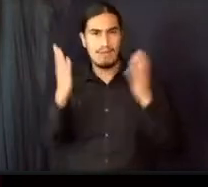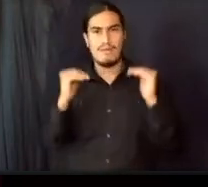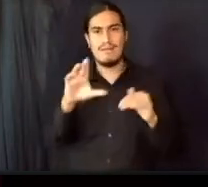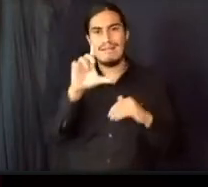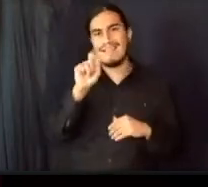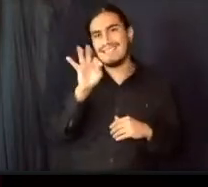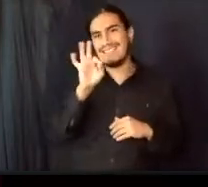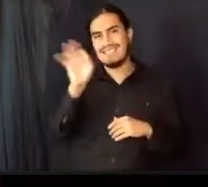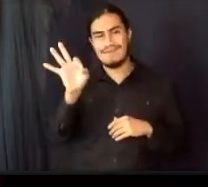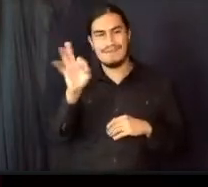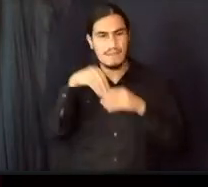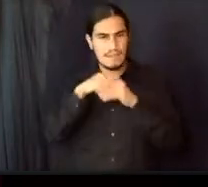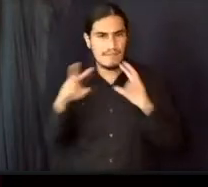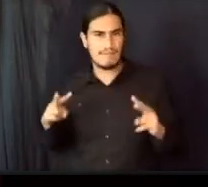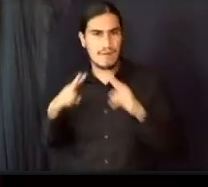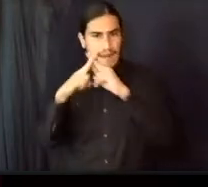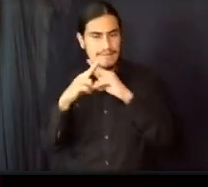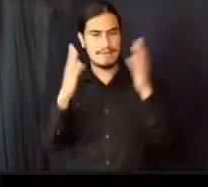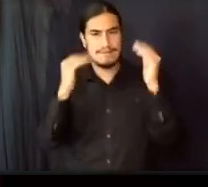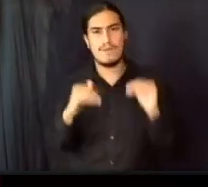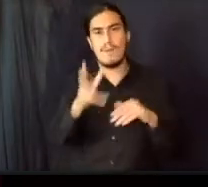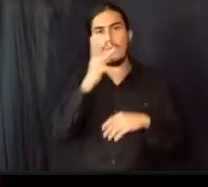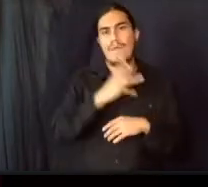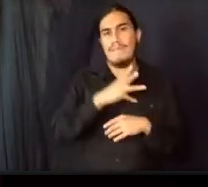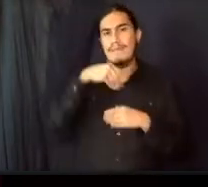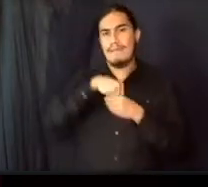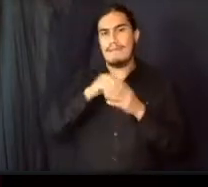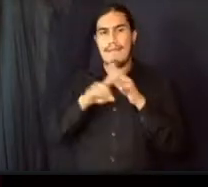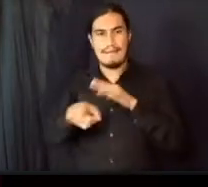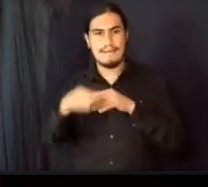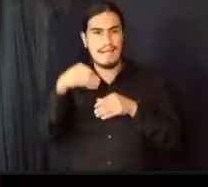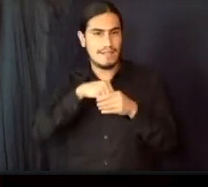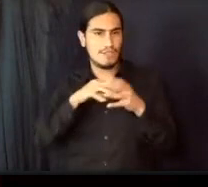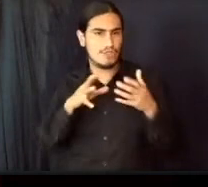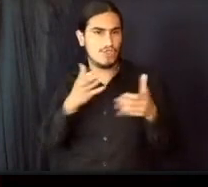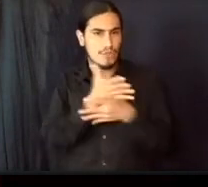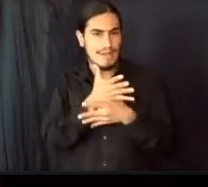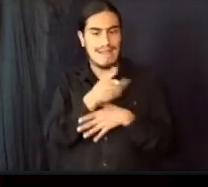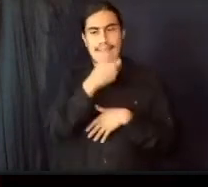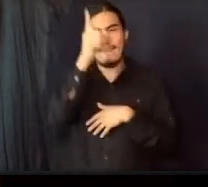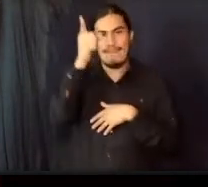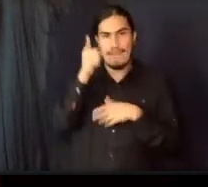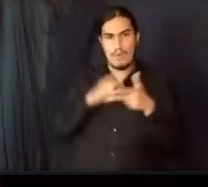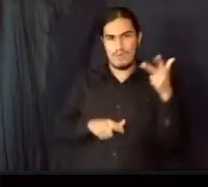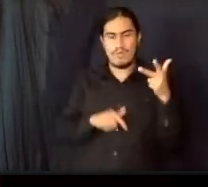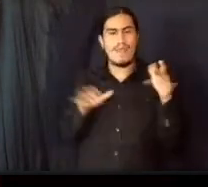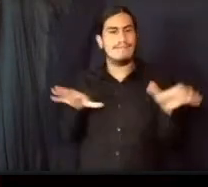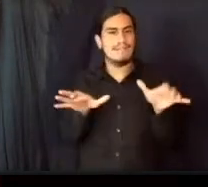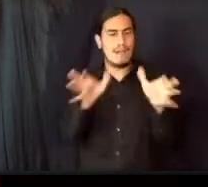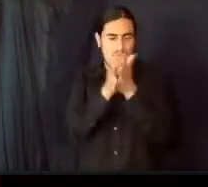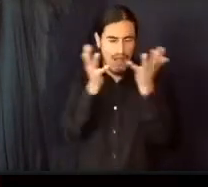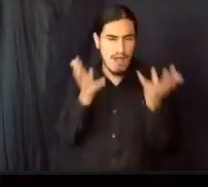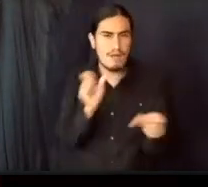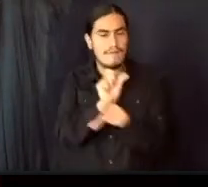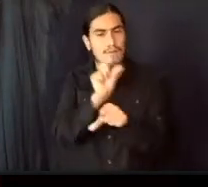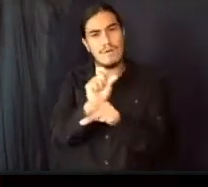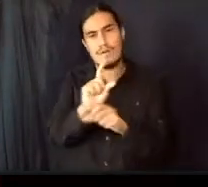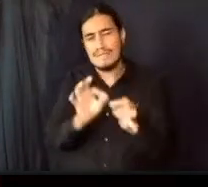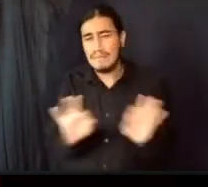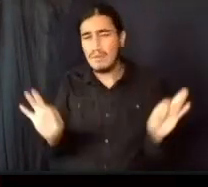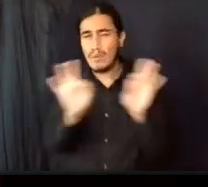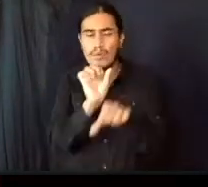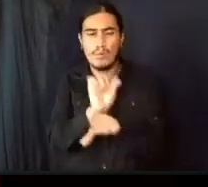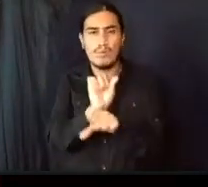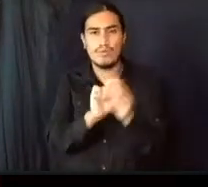Women in Exile in Germany, have done important and crucial work with regard to developing concepts that withdraw and